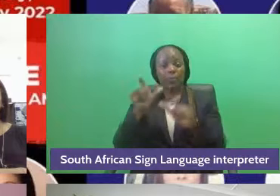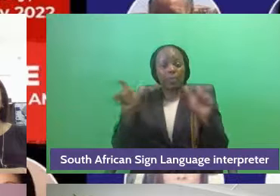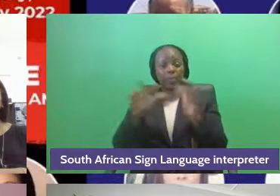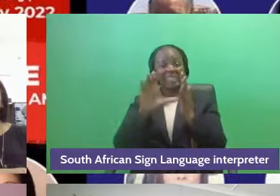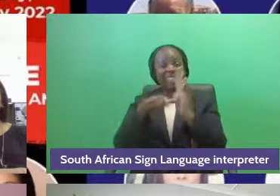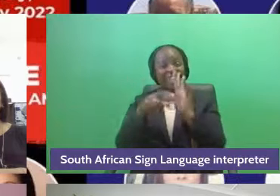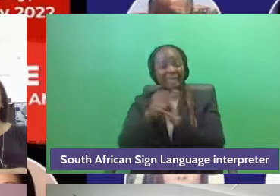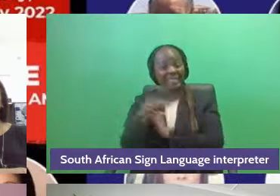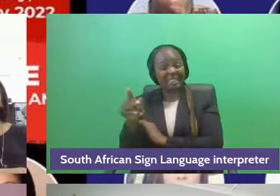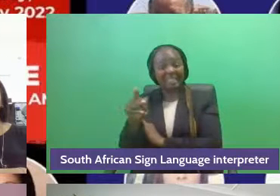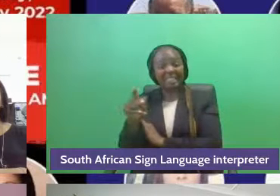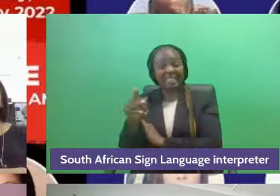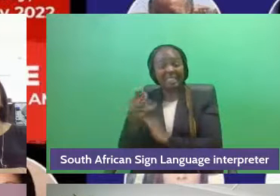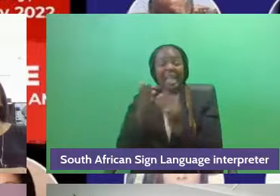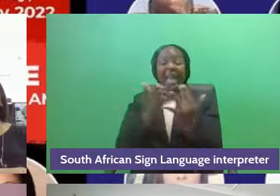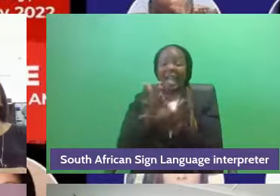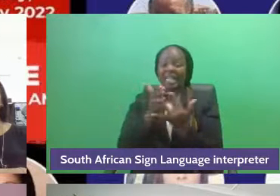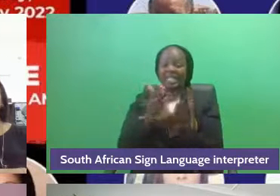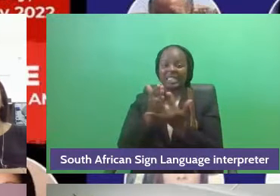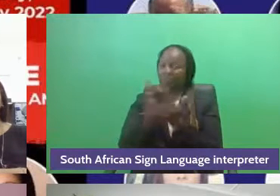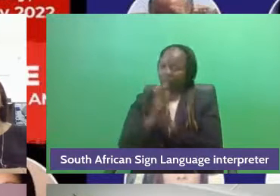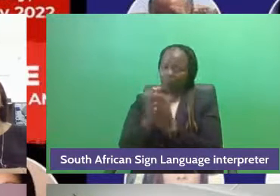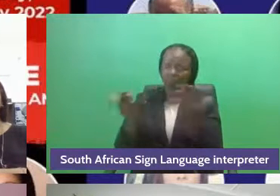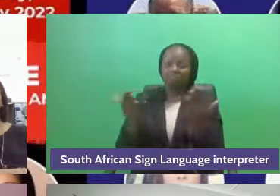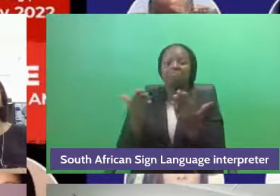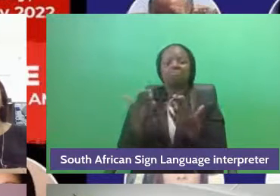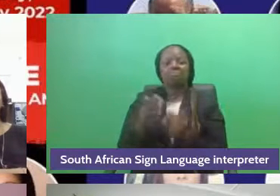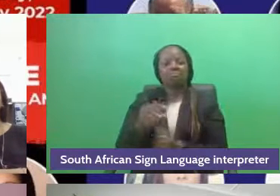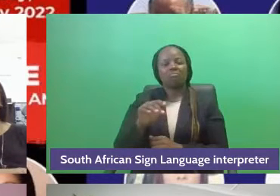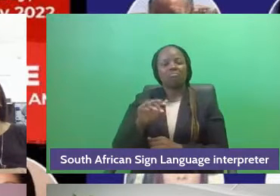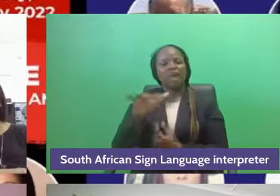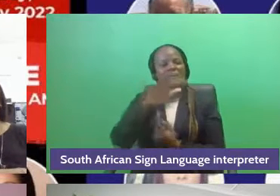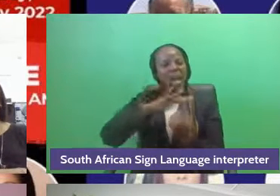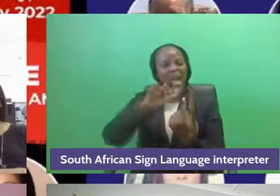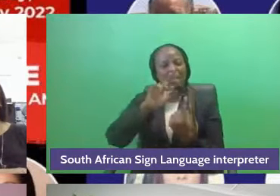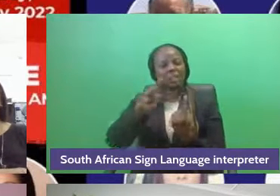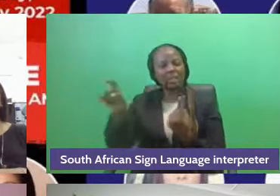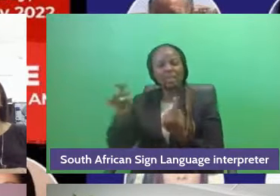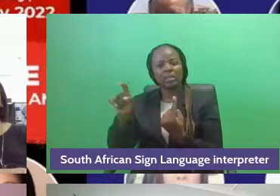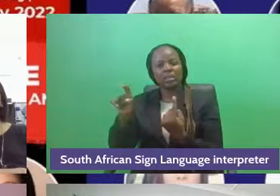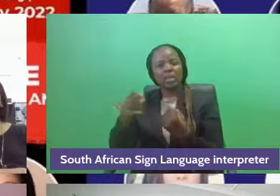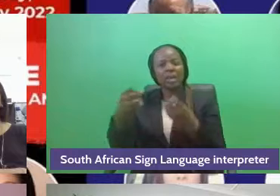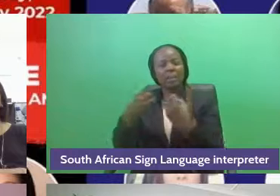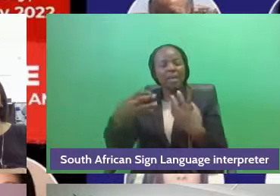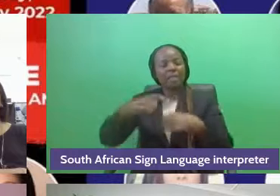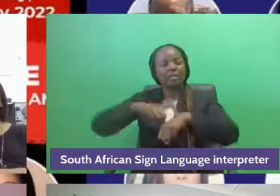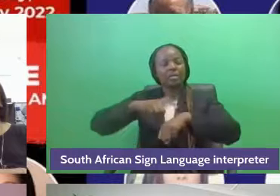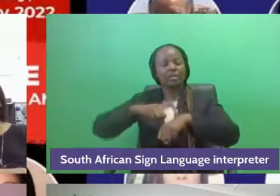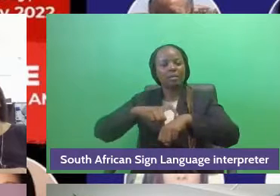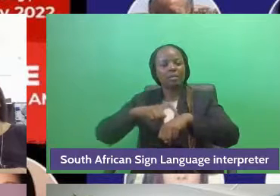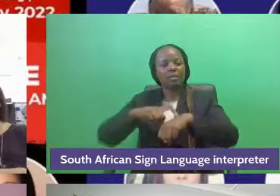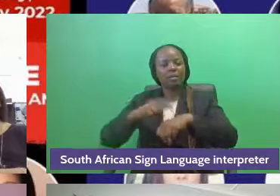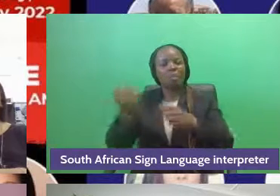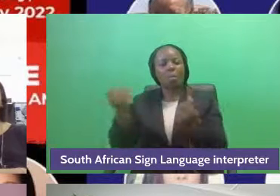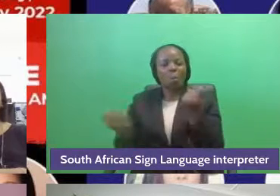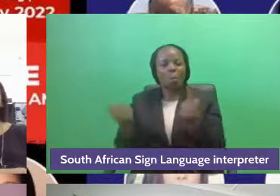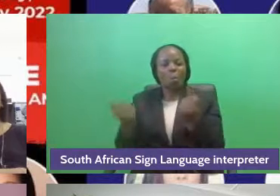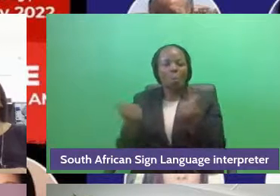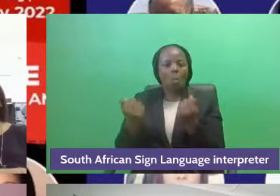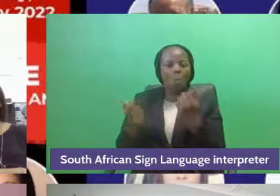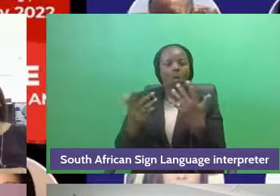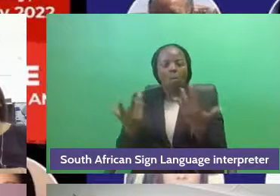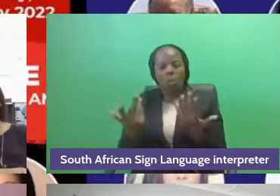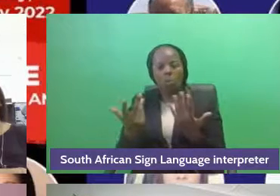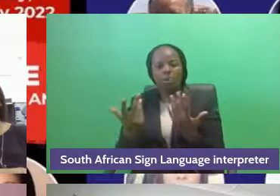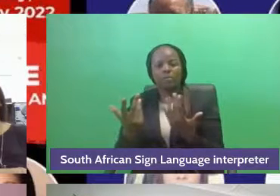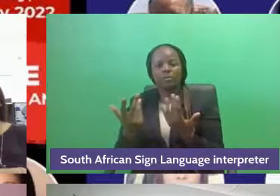disability can't access the facilities, and at many times the justice they can't face